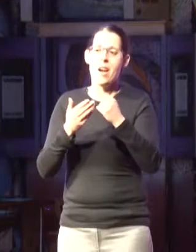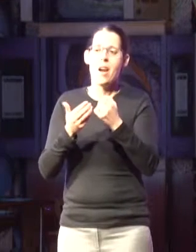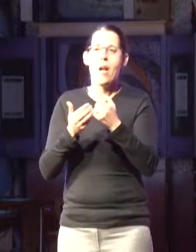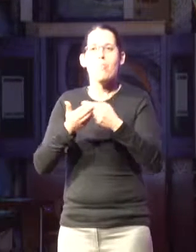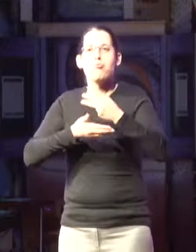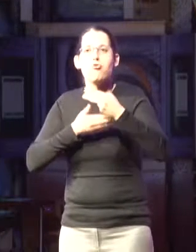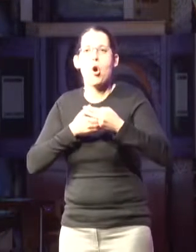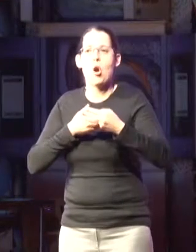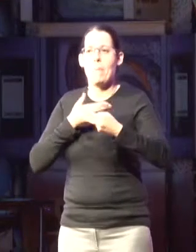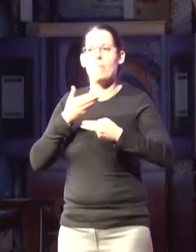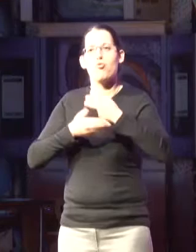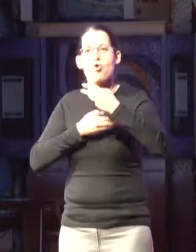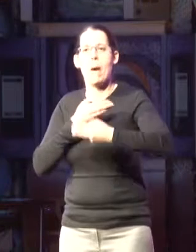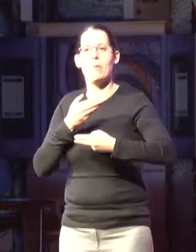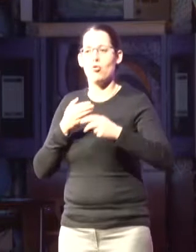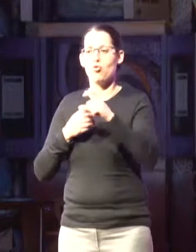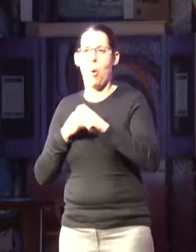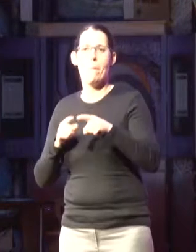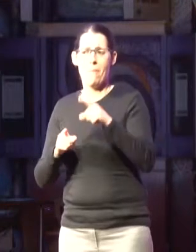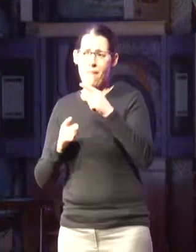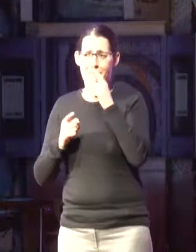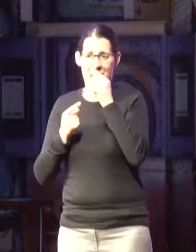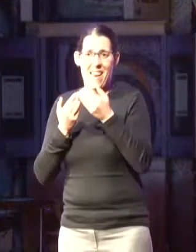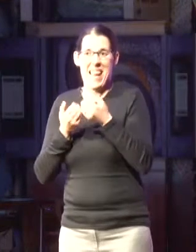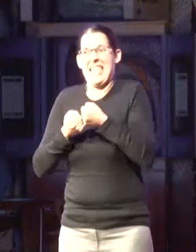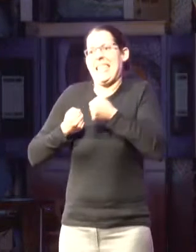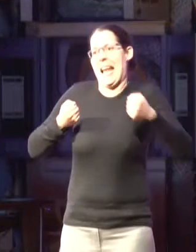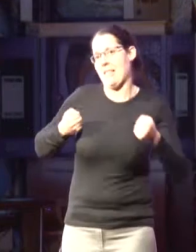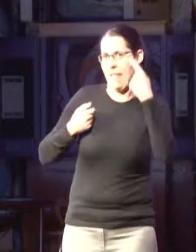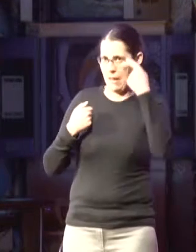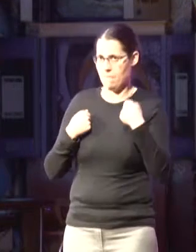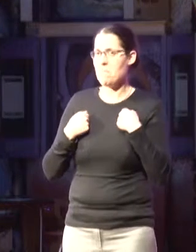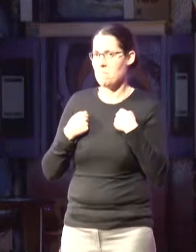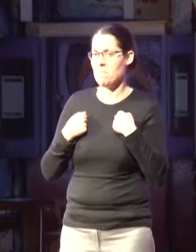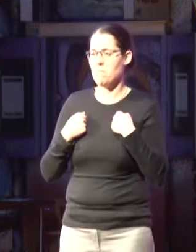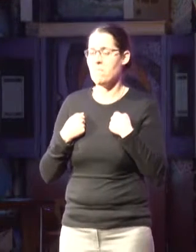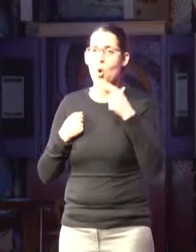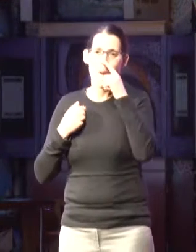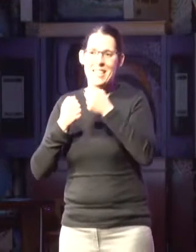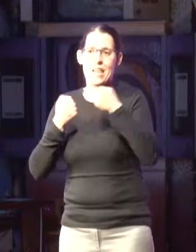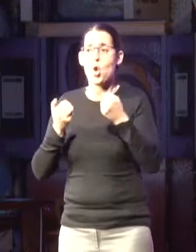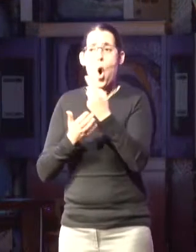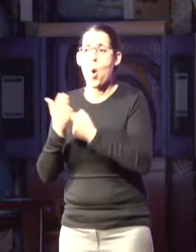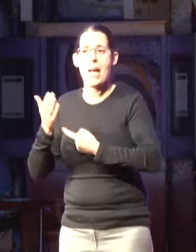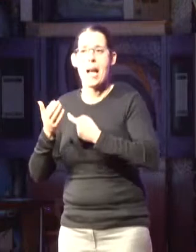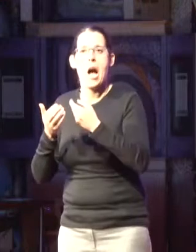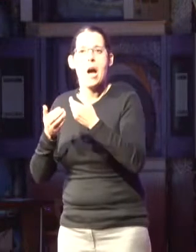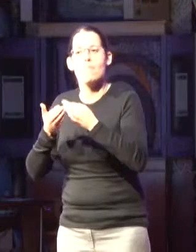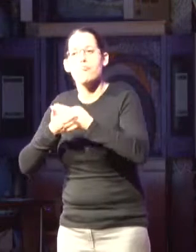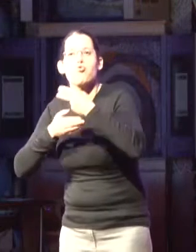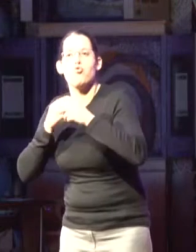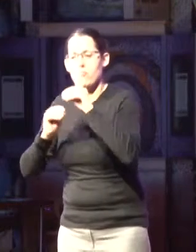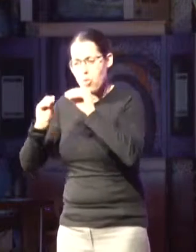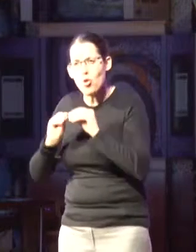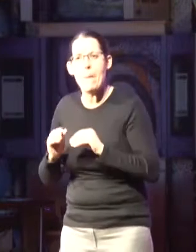crone, which I was recently made aware of, and it resonated with me. You can extend this to beyond programming. You can extend this to things